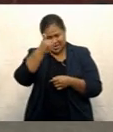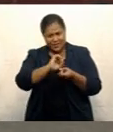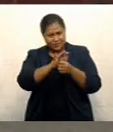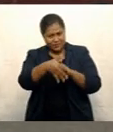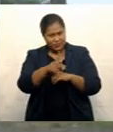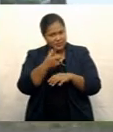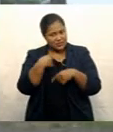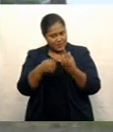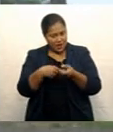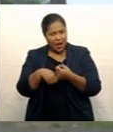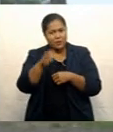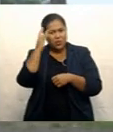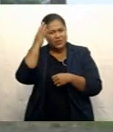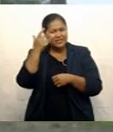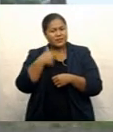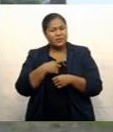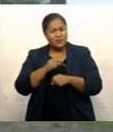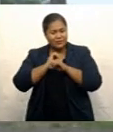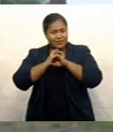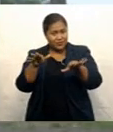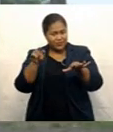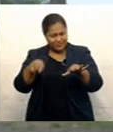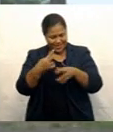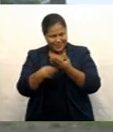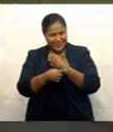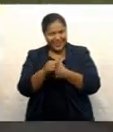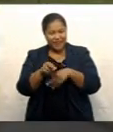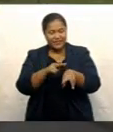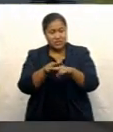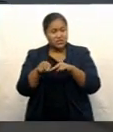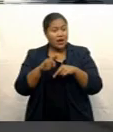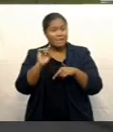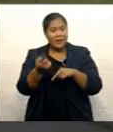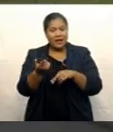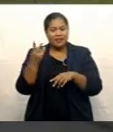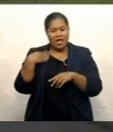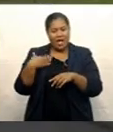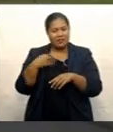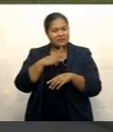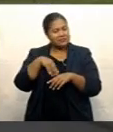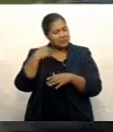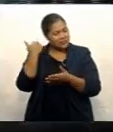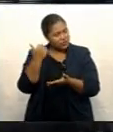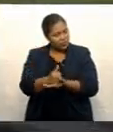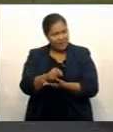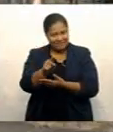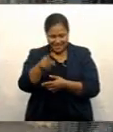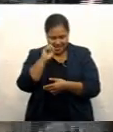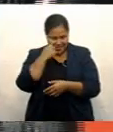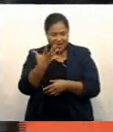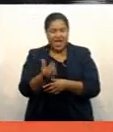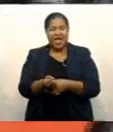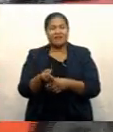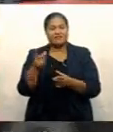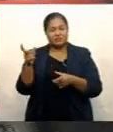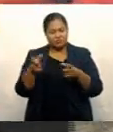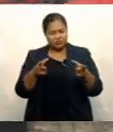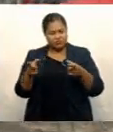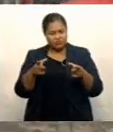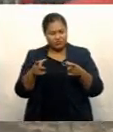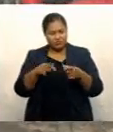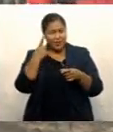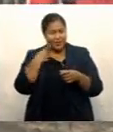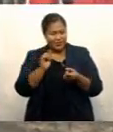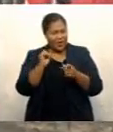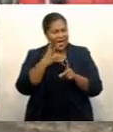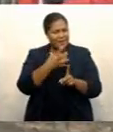and is currently causing the outbreak here in Fiji. However, the Health Ministry reassures that they have the capacity to mitigate the impacts